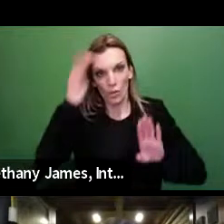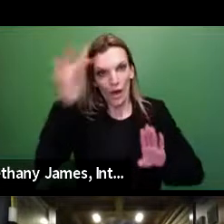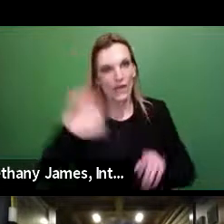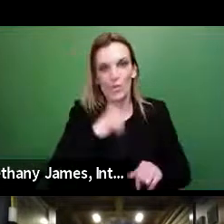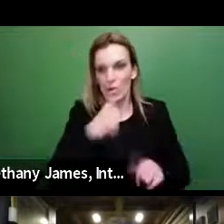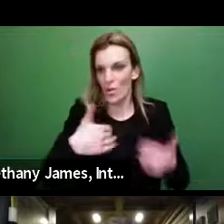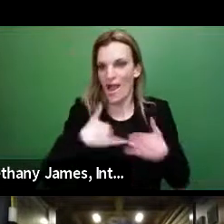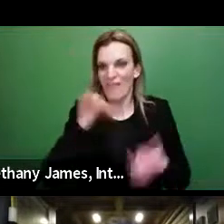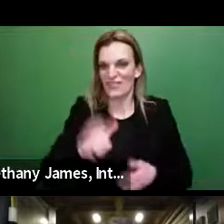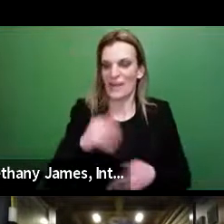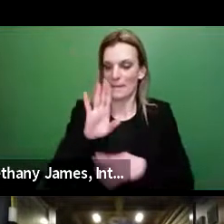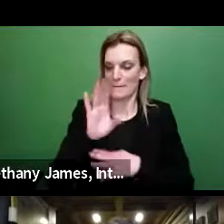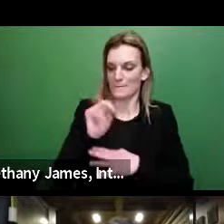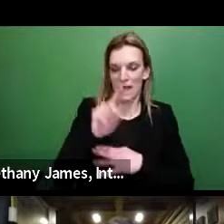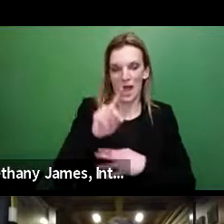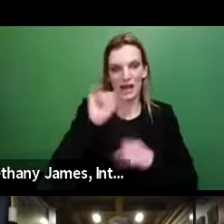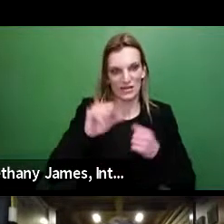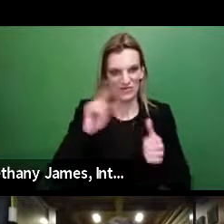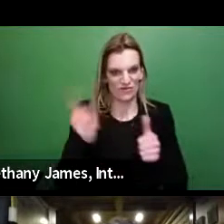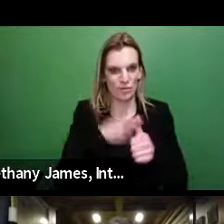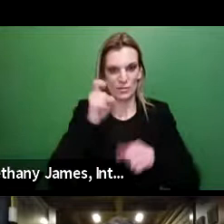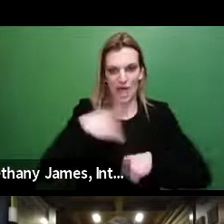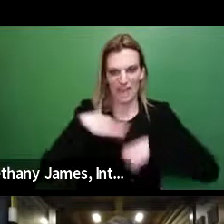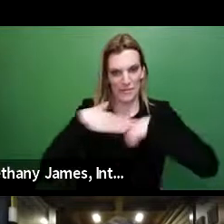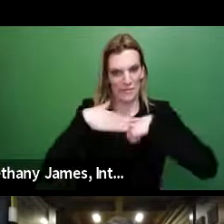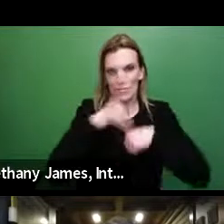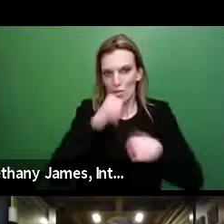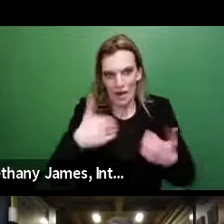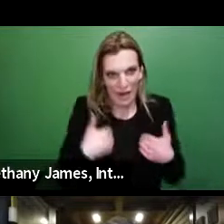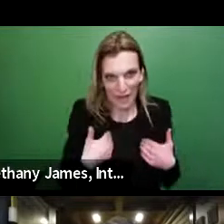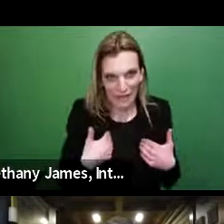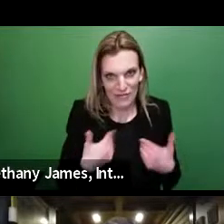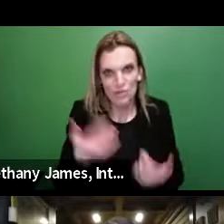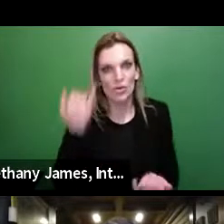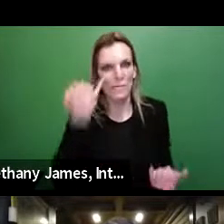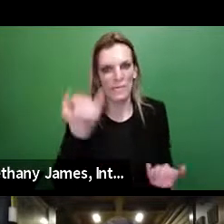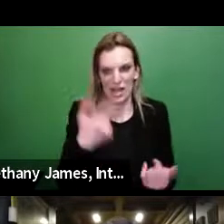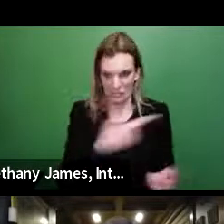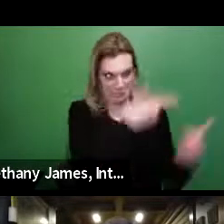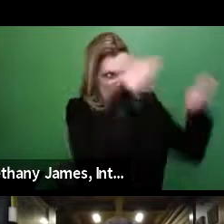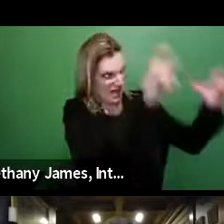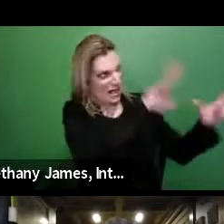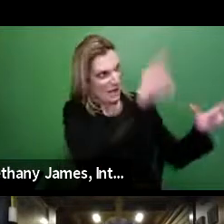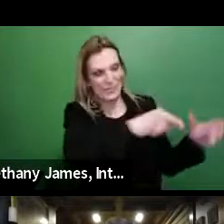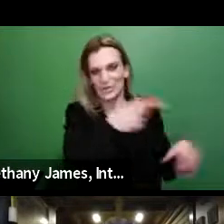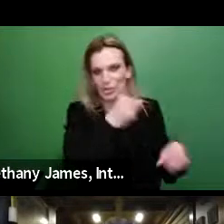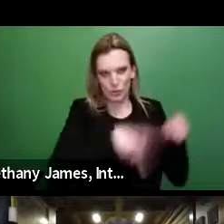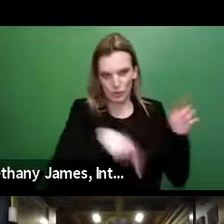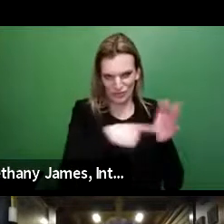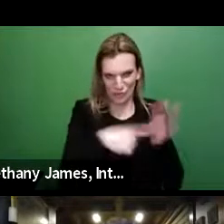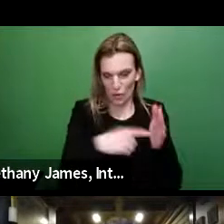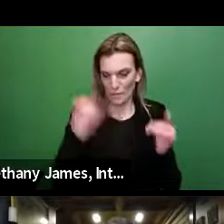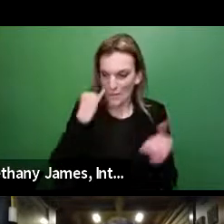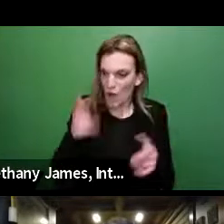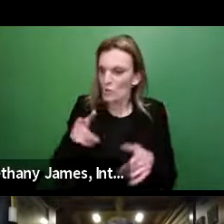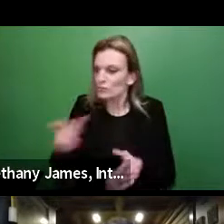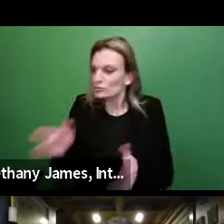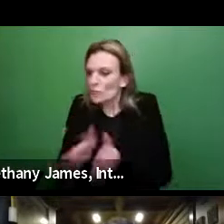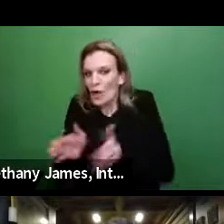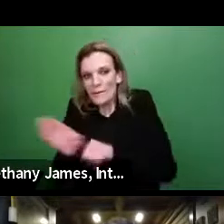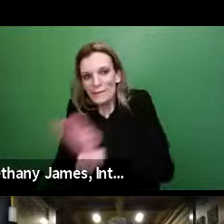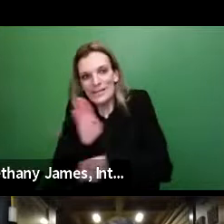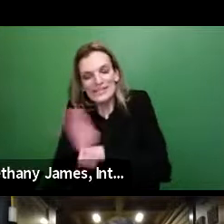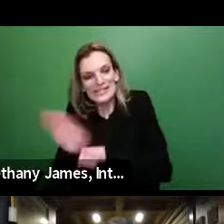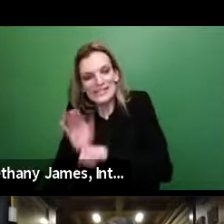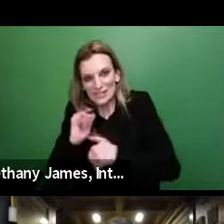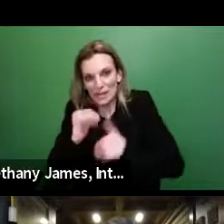bonding capacity to do so. And so I can imagine the difficulty for smaller firms that are just starting